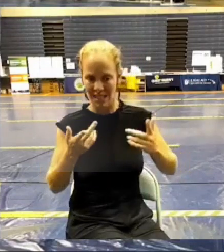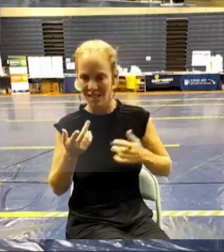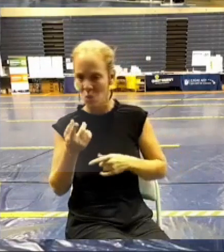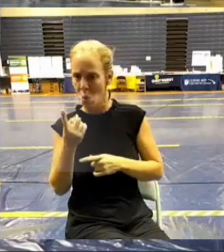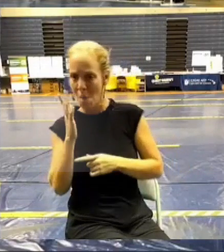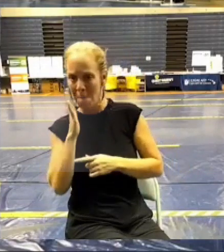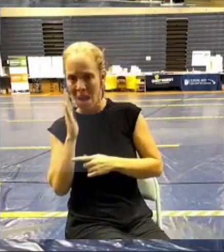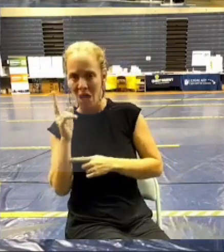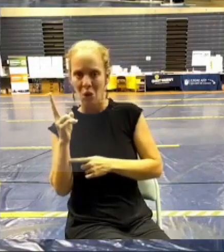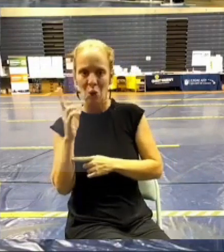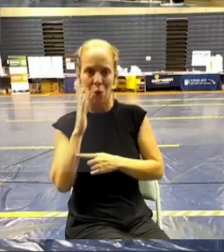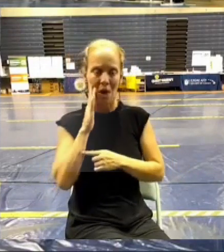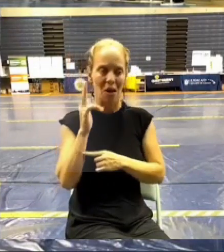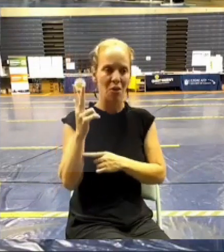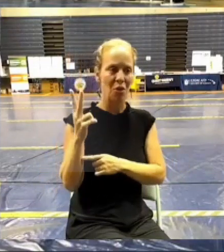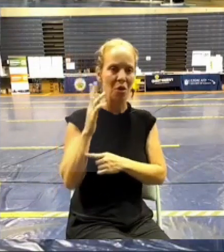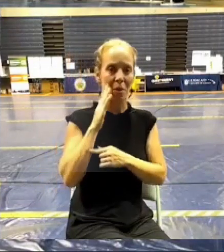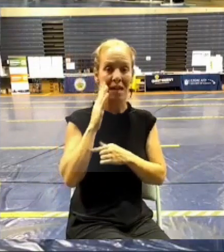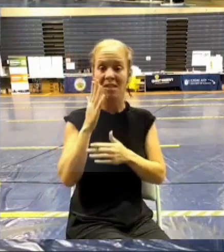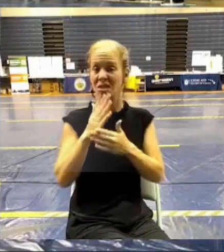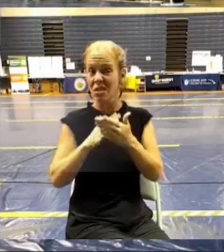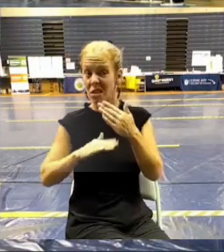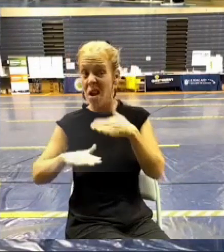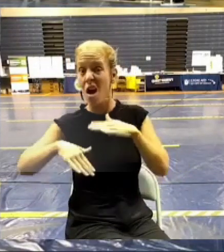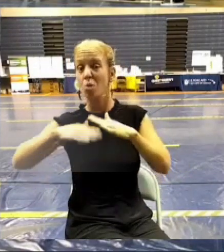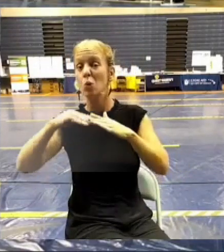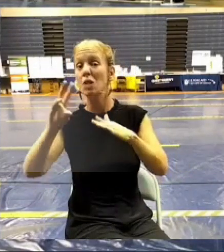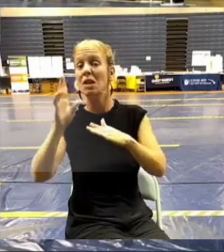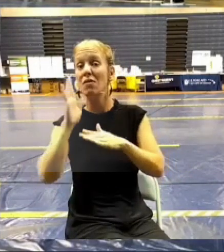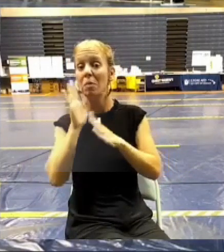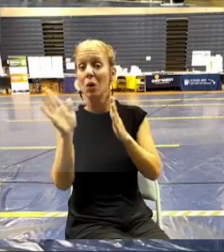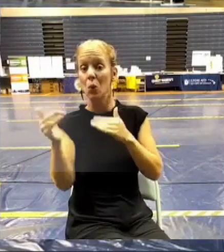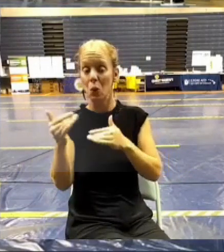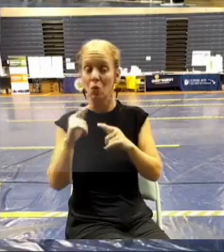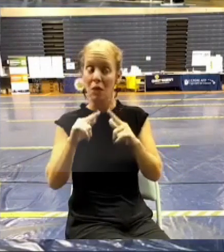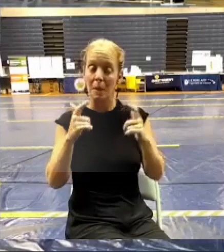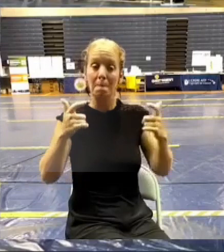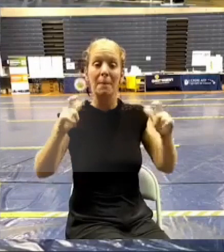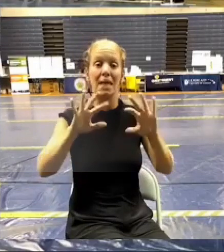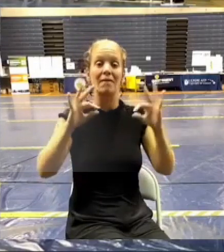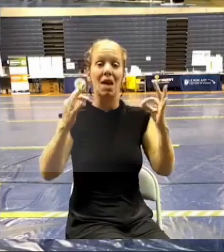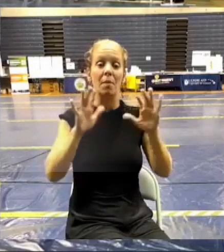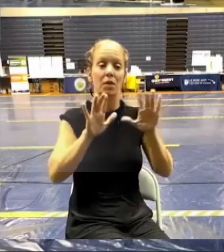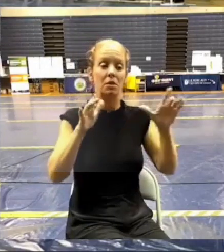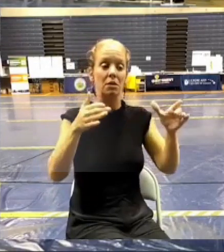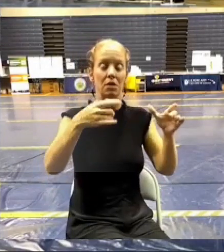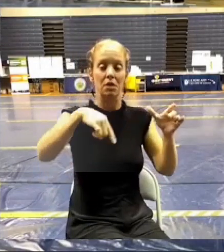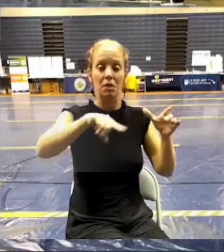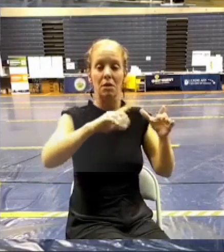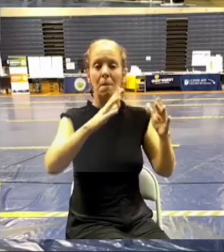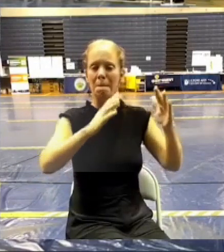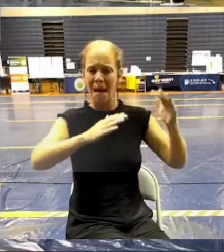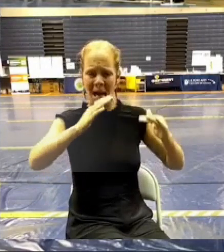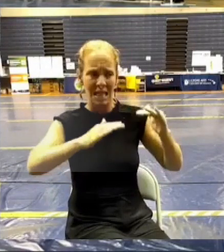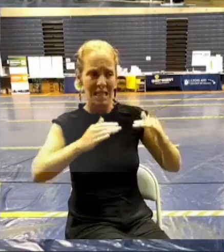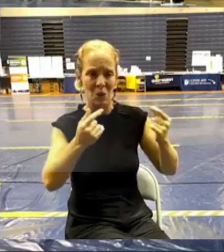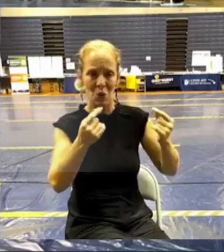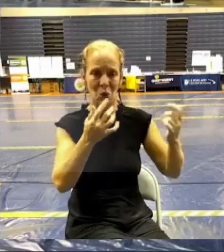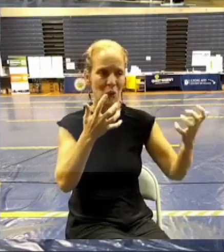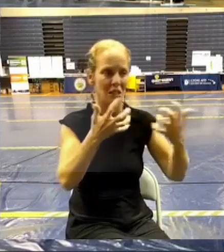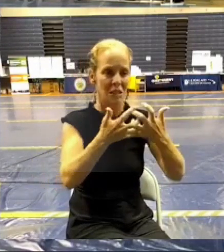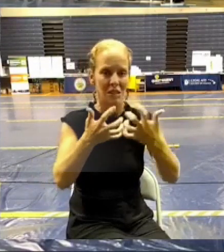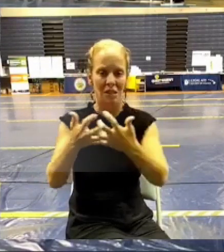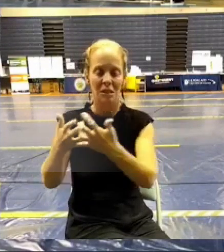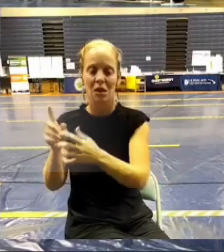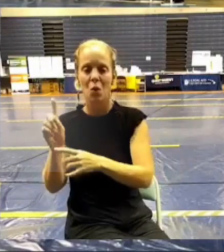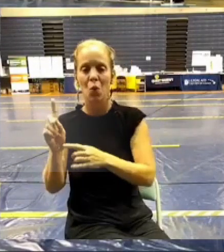one bedroom, two bedroom, three bedroom, four bedrooms. We even have some seven bedrooms and big families that we're trying to balance where we can put them, where